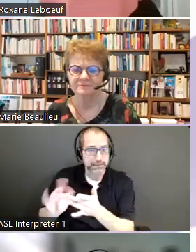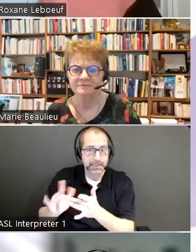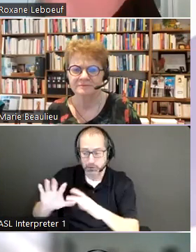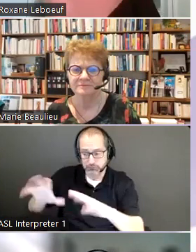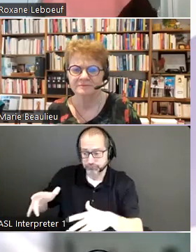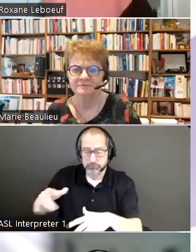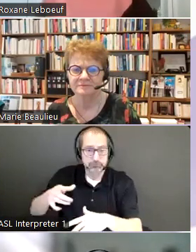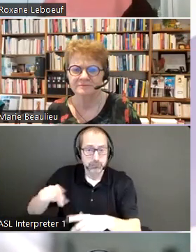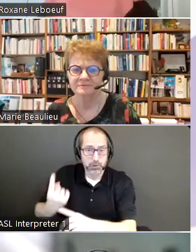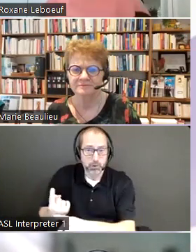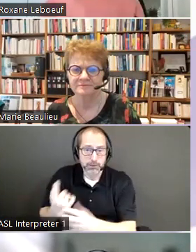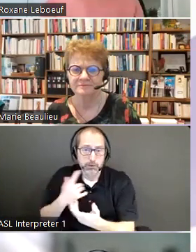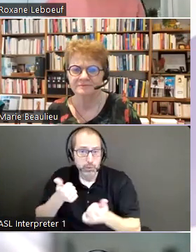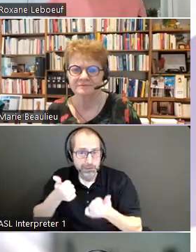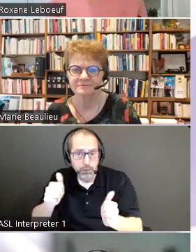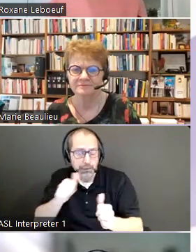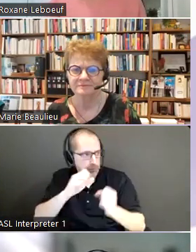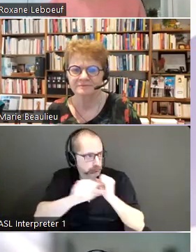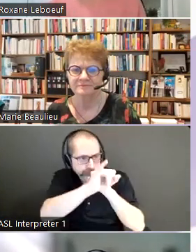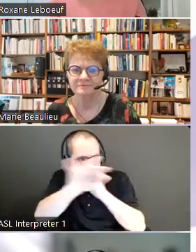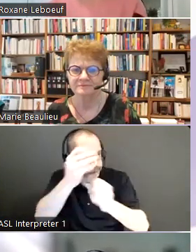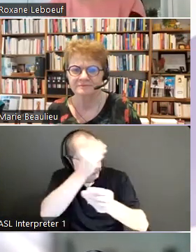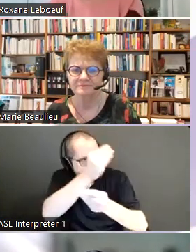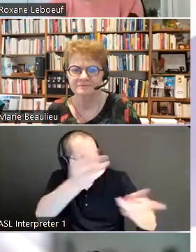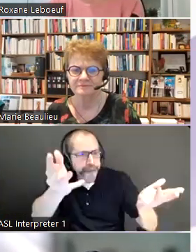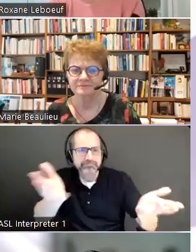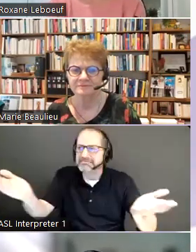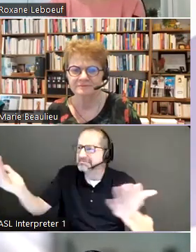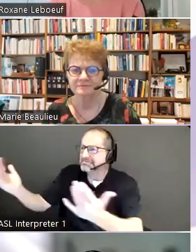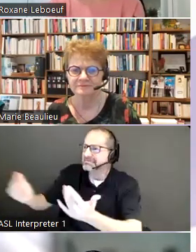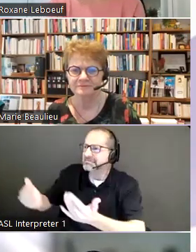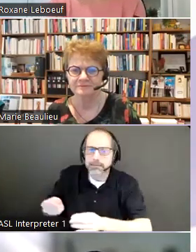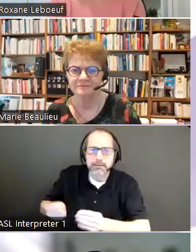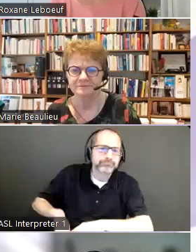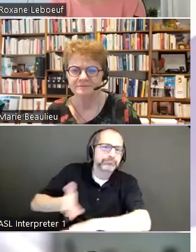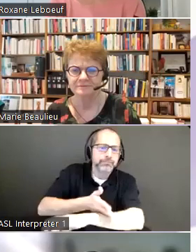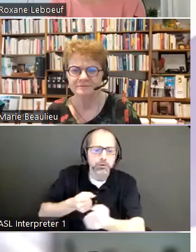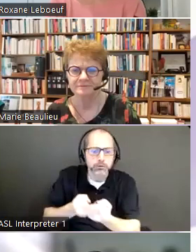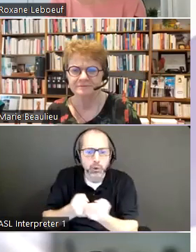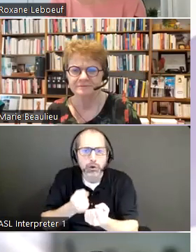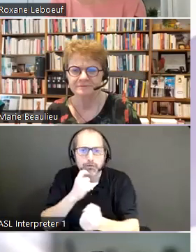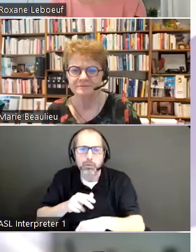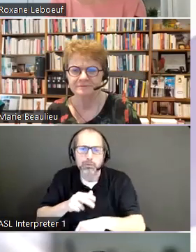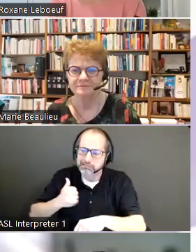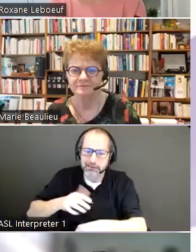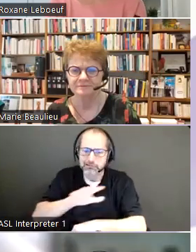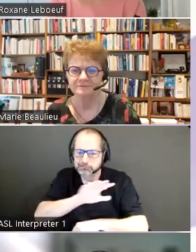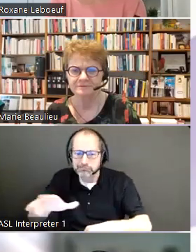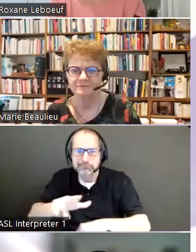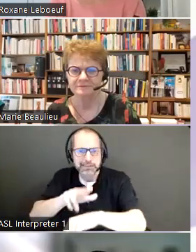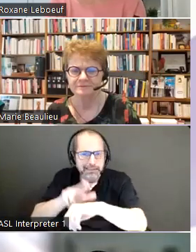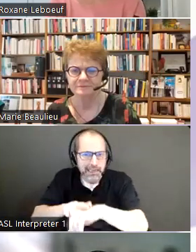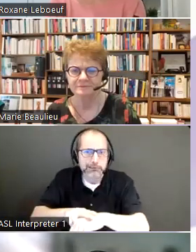improve awareness, support, and capacity to develop a national coordinated approach to elder abuse and neglect